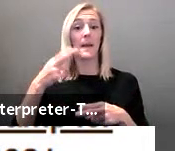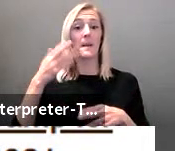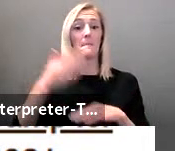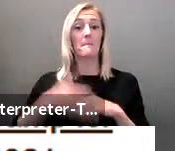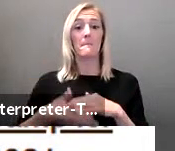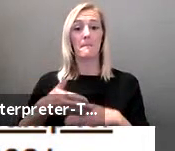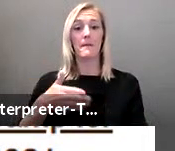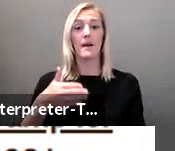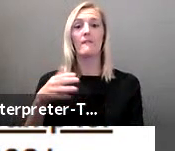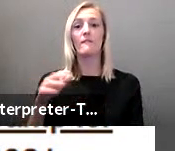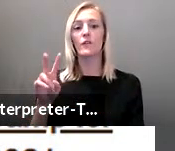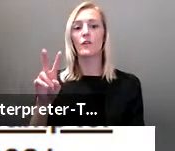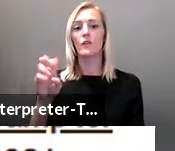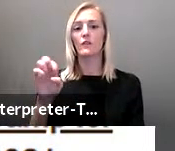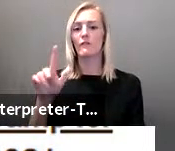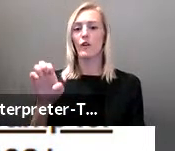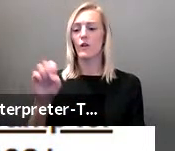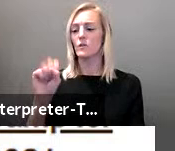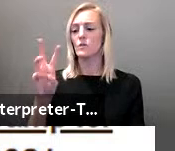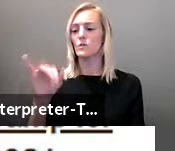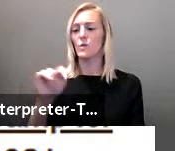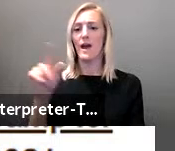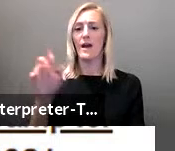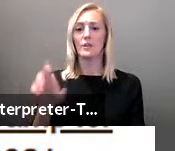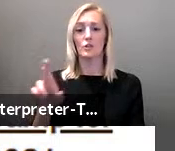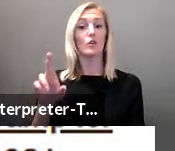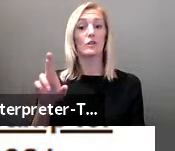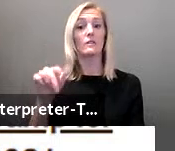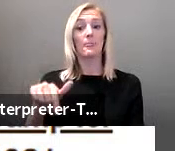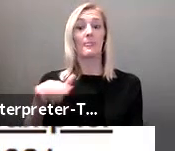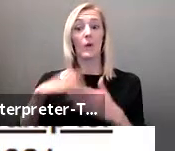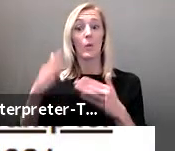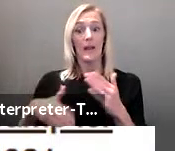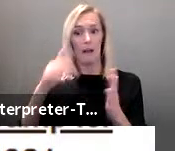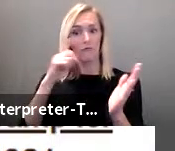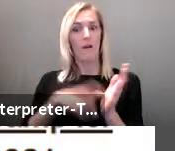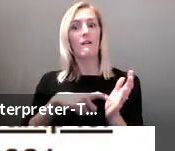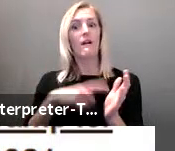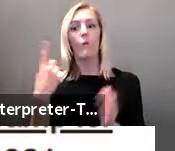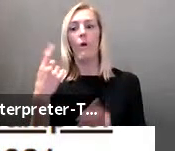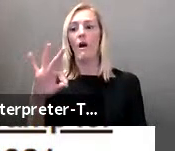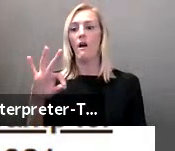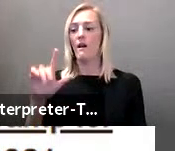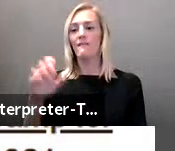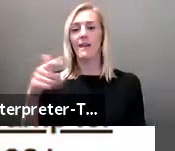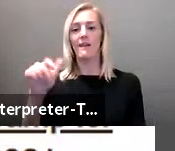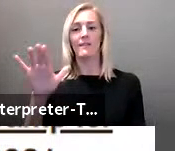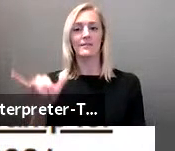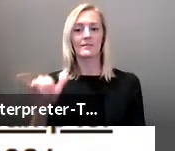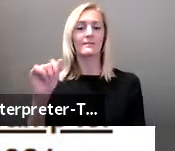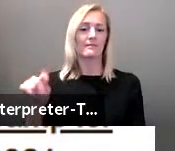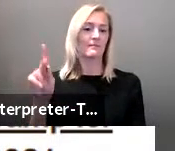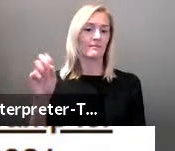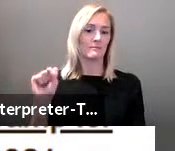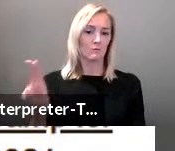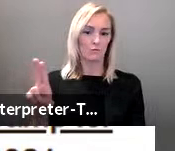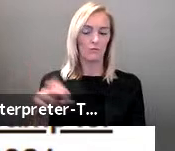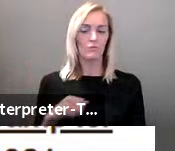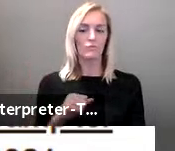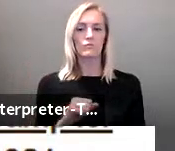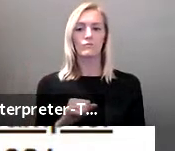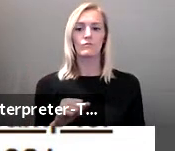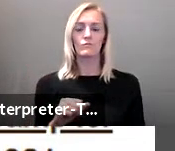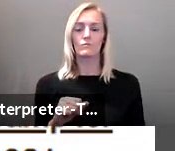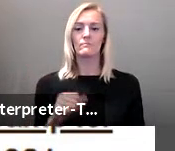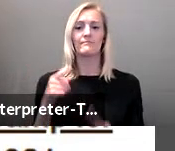Verl Schweitzer, who was recognized this weekend as one of the legacies at Kansas State. He was